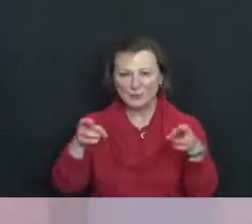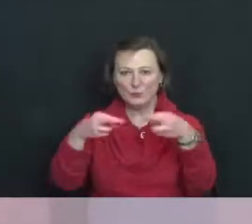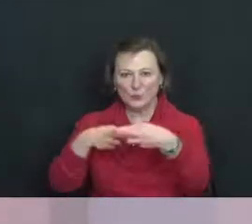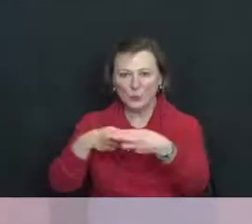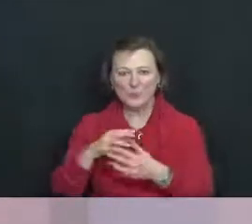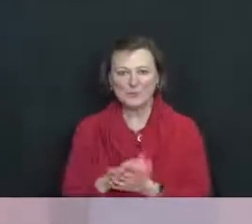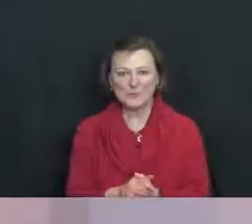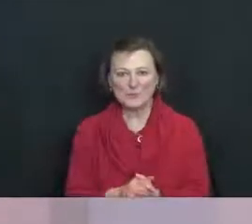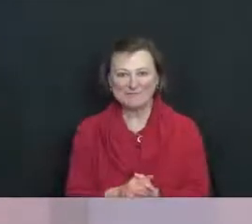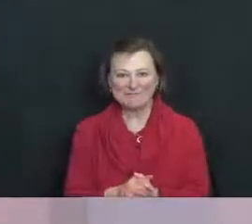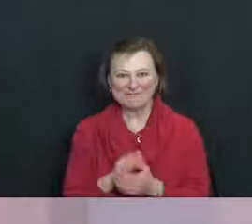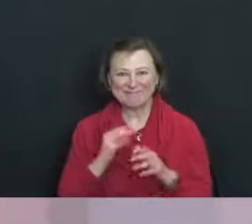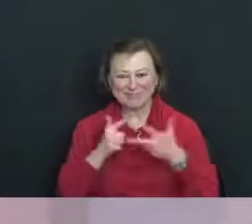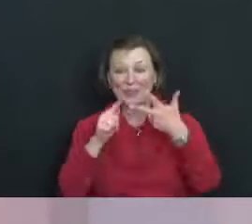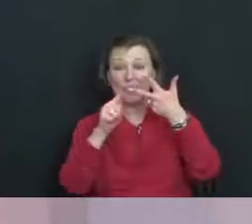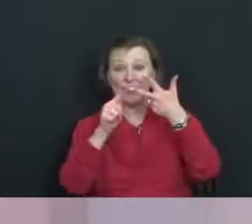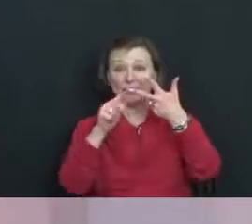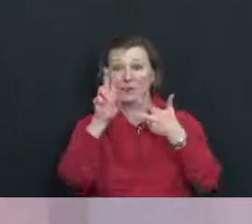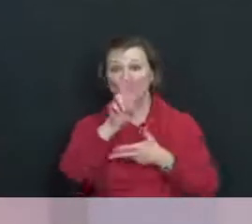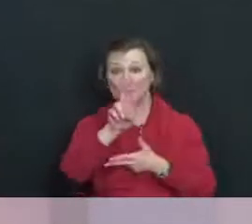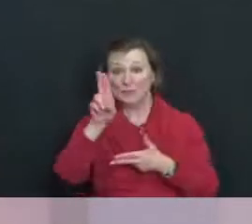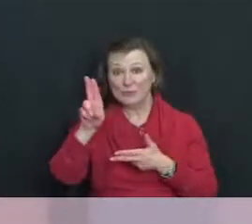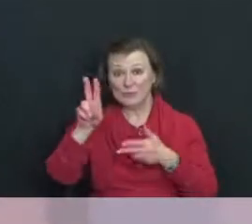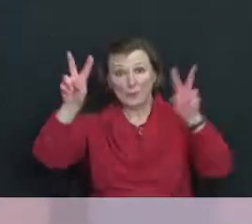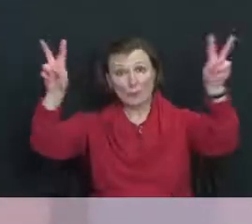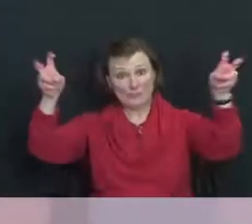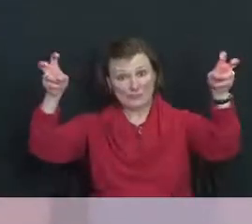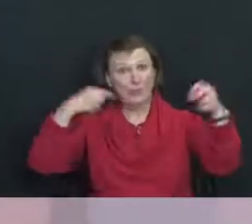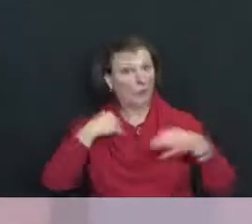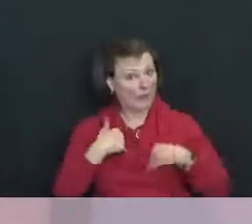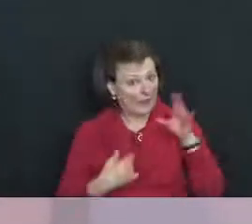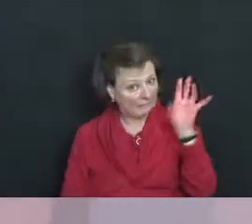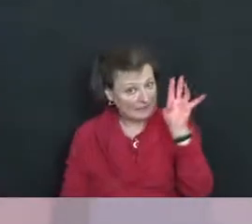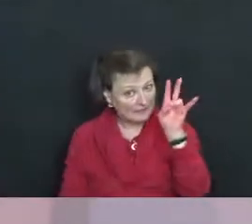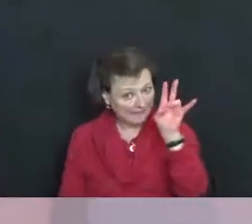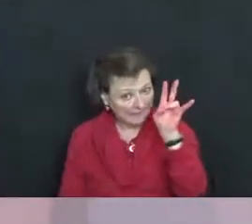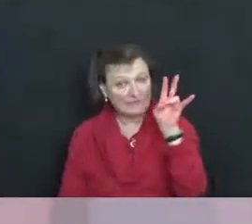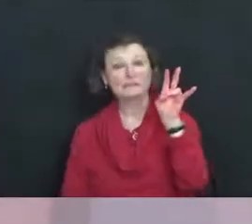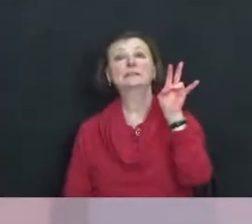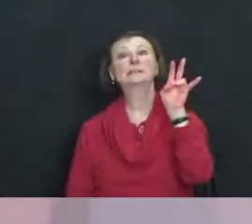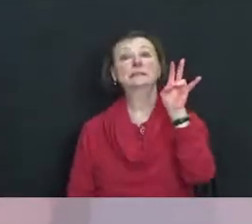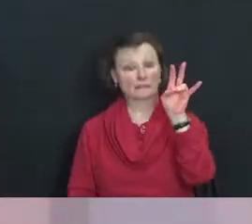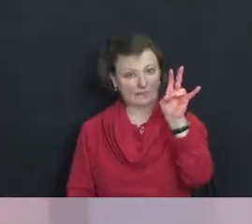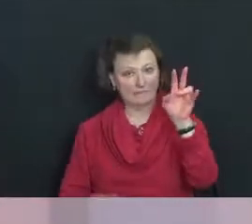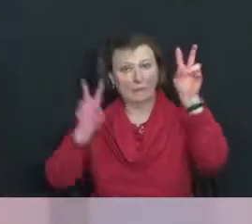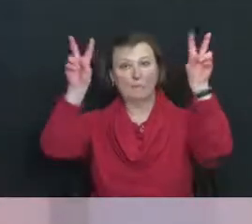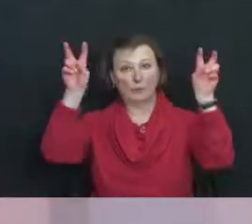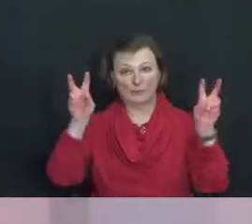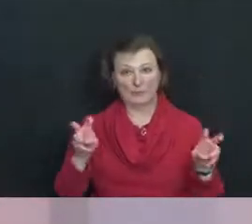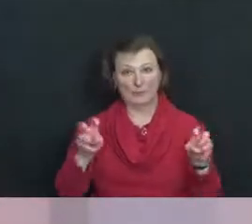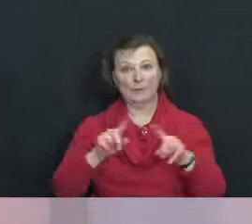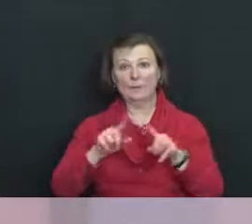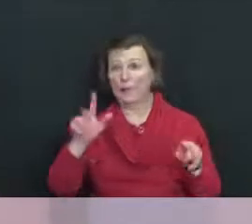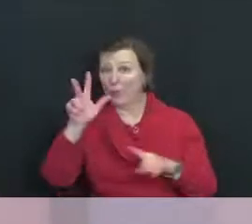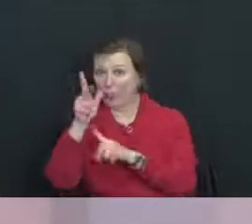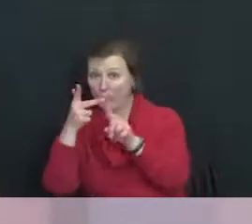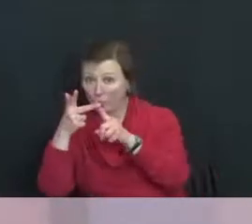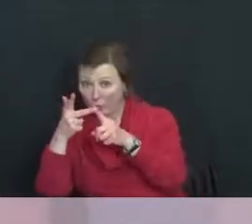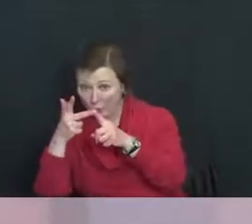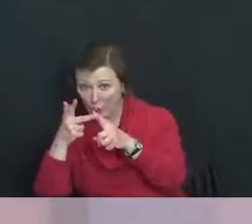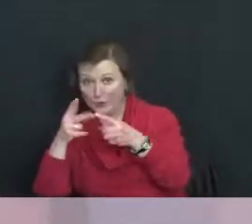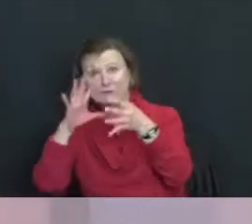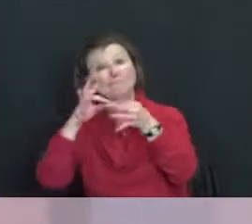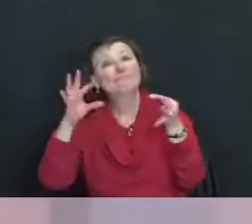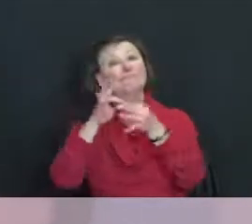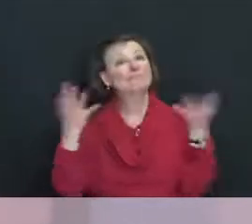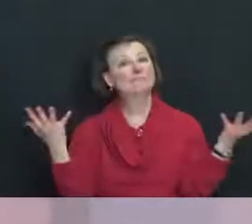Our third Unitarian Universalist principle, we have 7 of them, 7 principles. The third of them